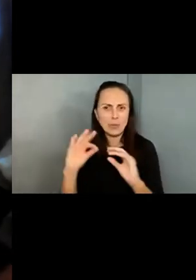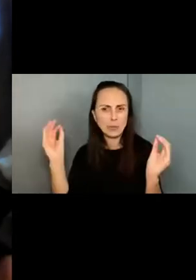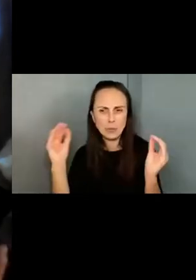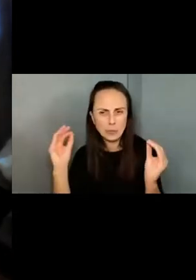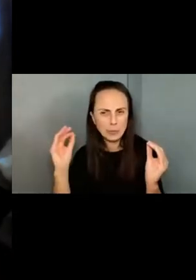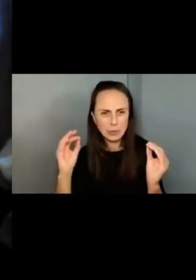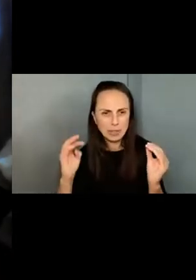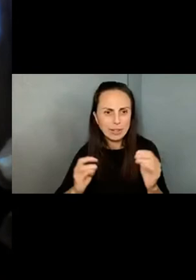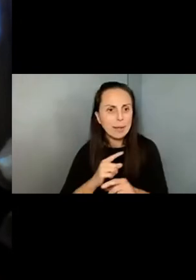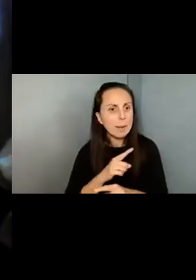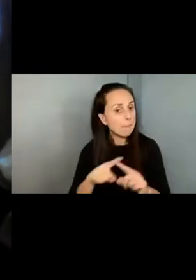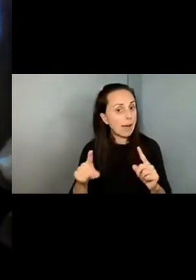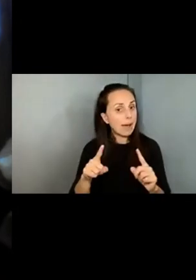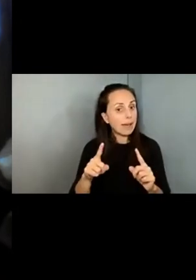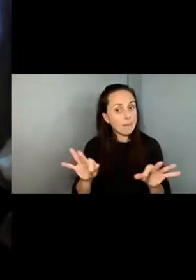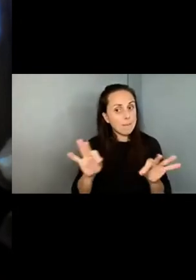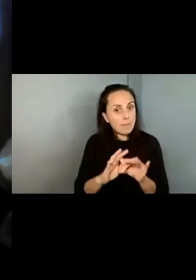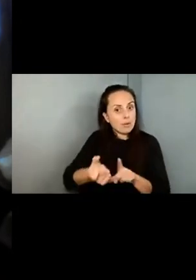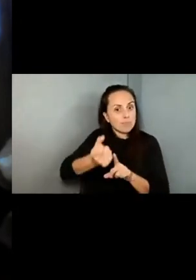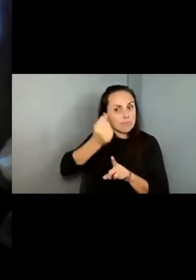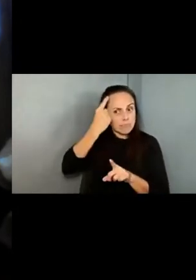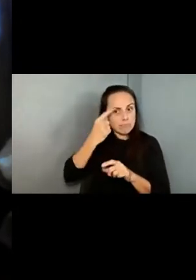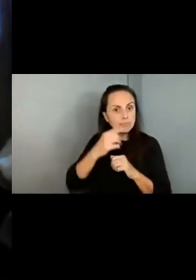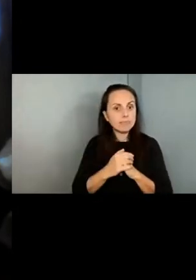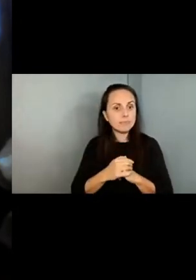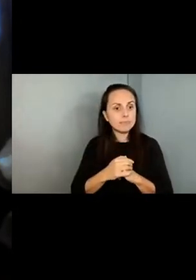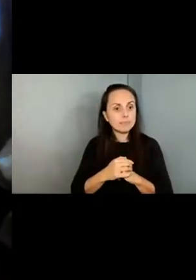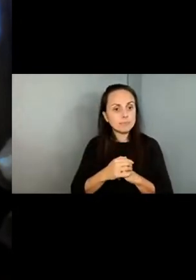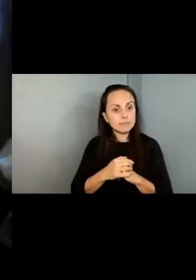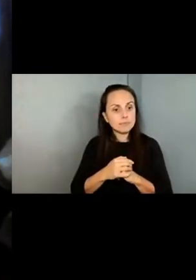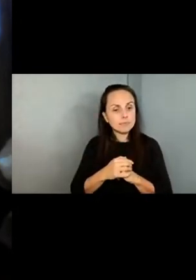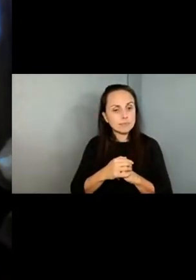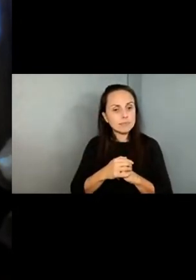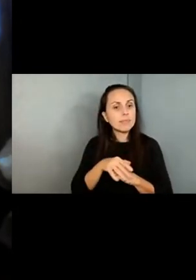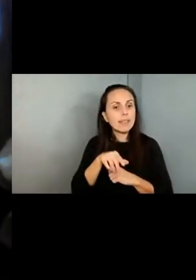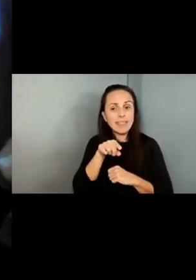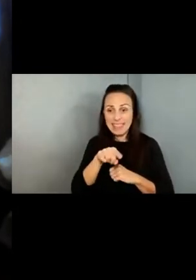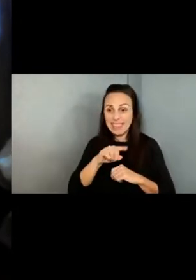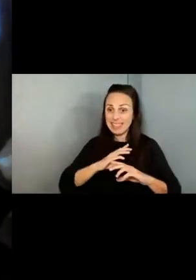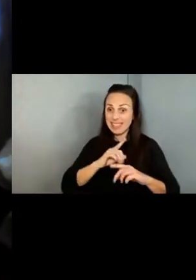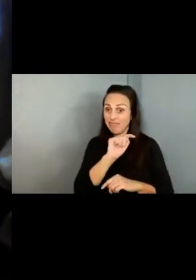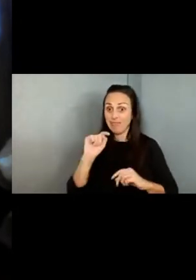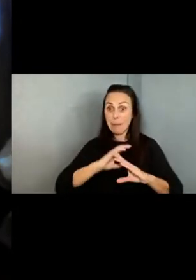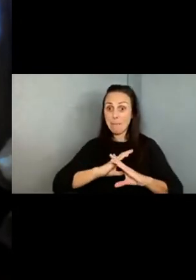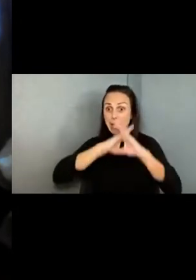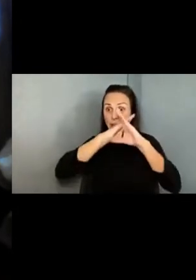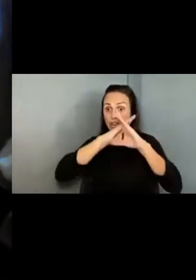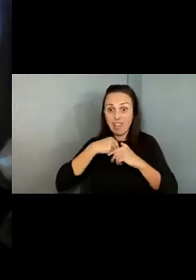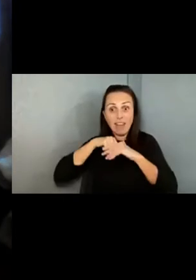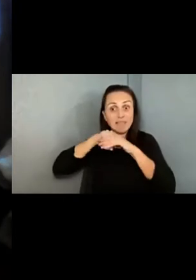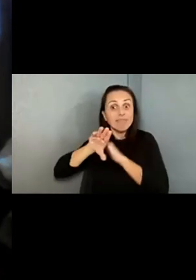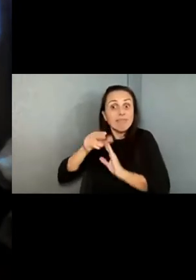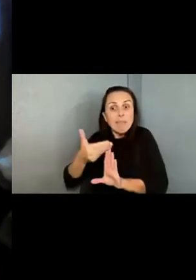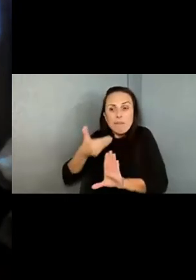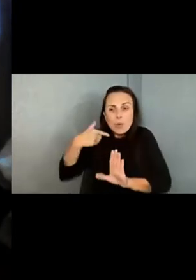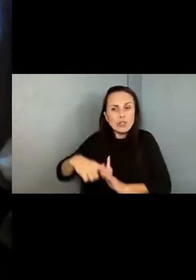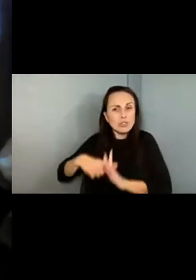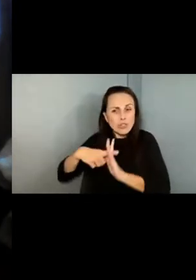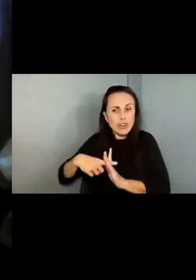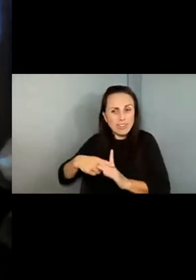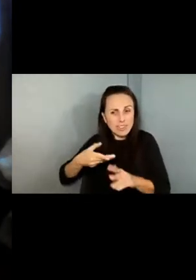ultimately, what I want to be understood is that these are the barriers that I encounter before even getting to the starting line of a